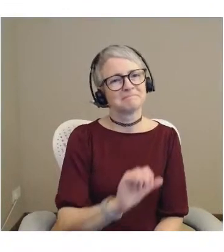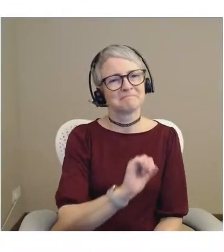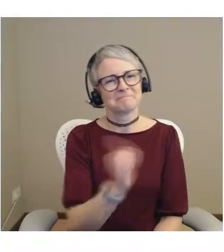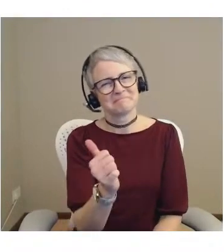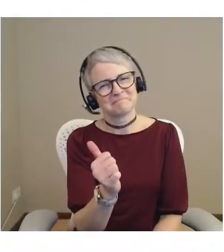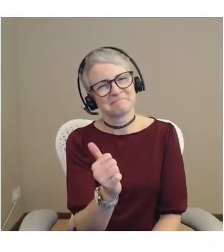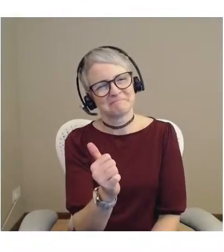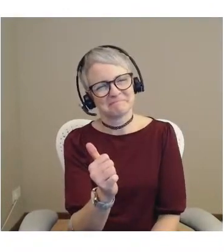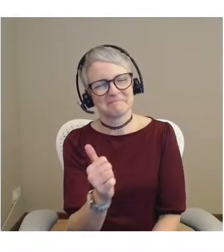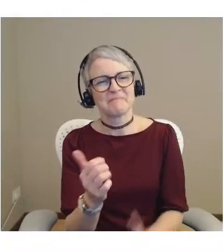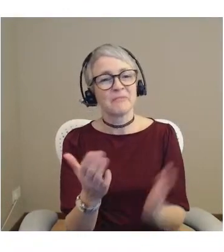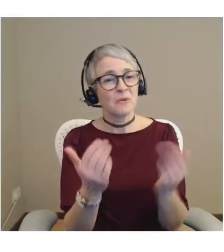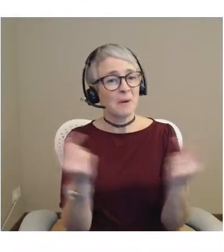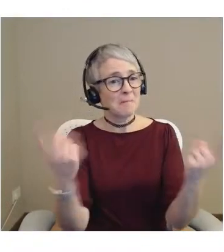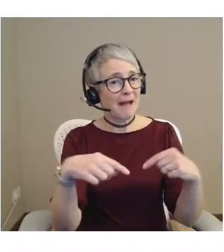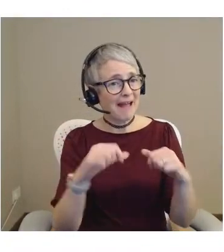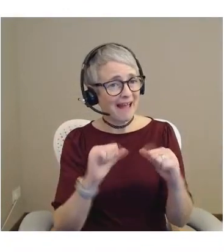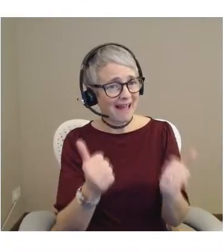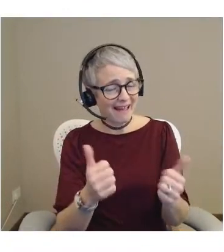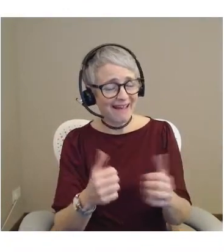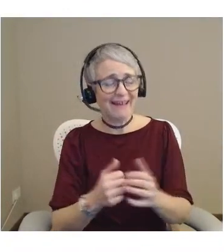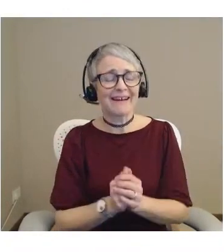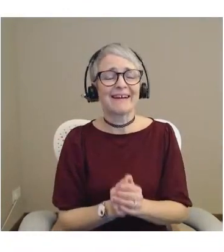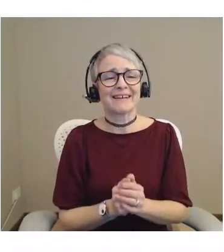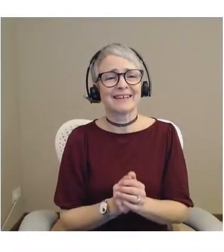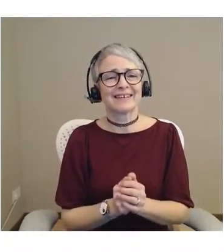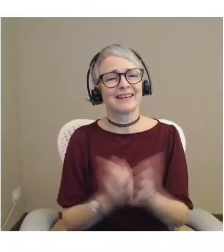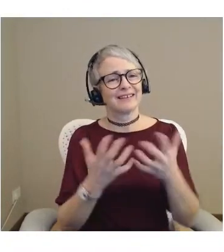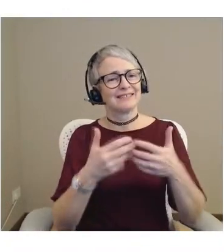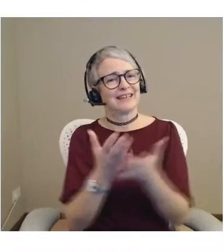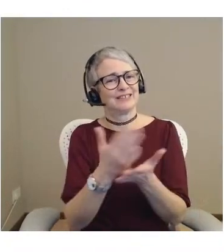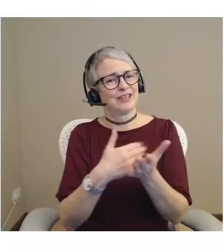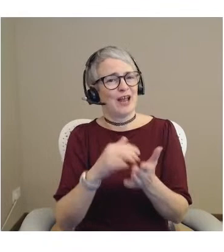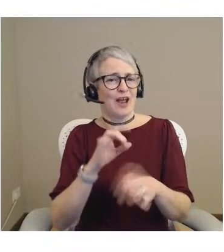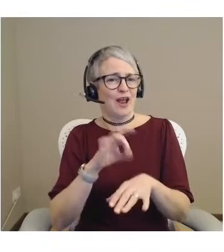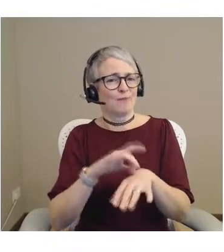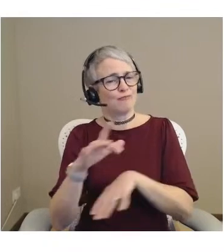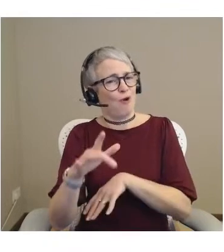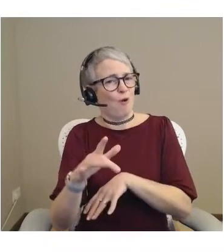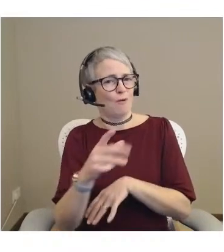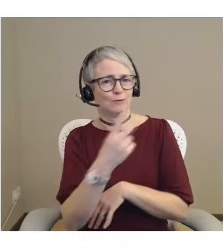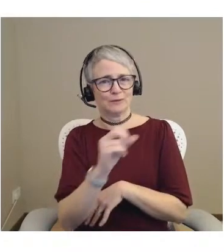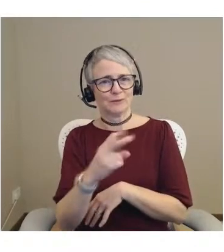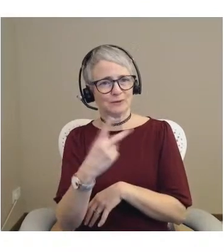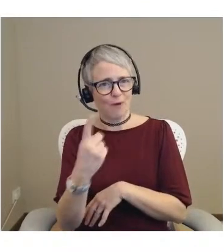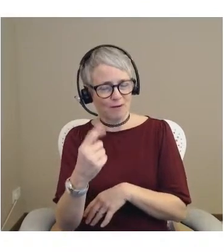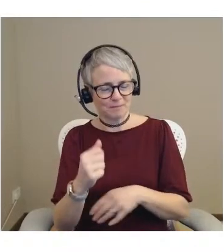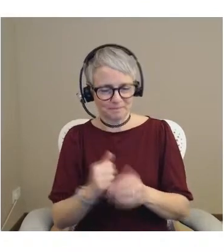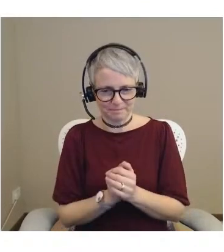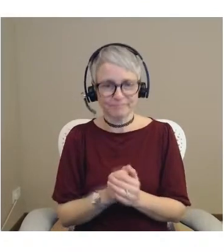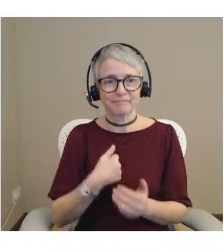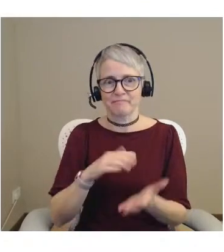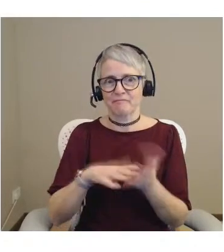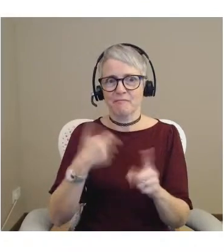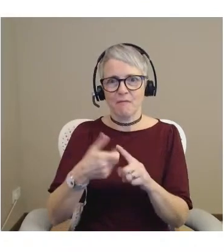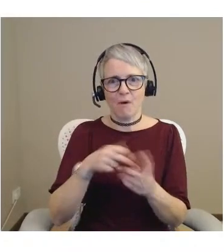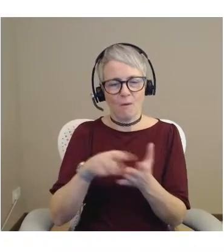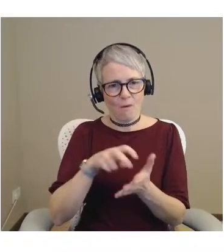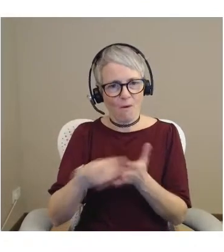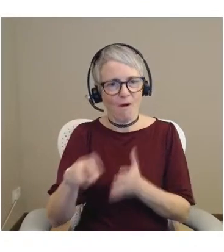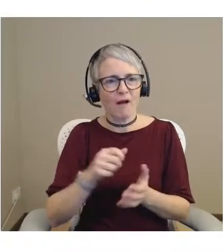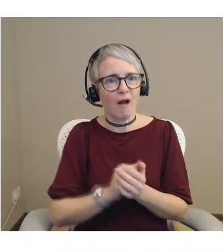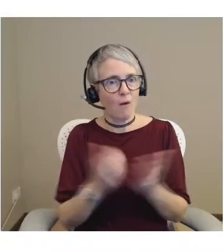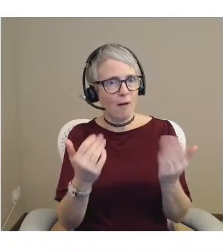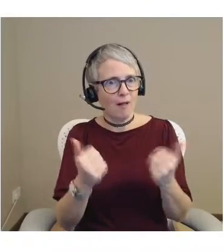Welcome back to TechShare Pro 2021. I'm Mark Walker from AbilityNet. And welcome to the first keynote today on Wednesday. We're